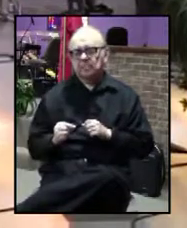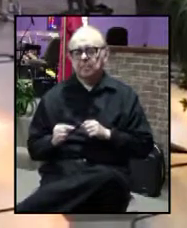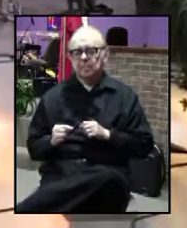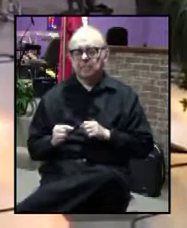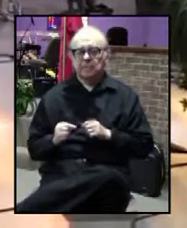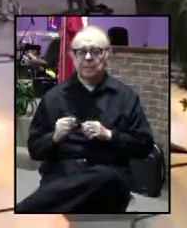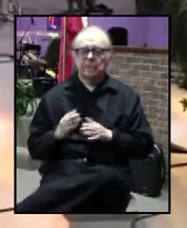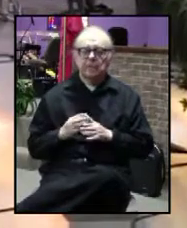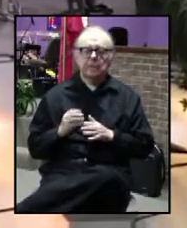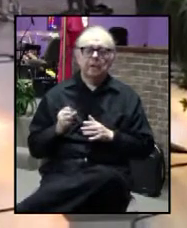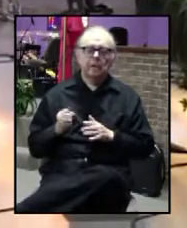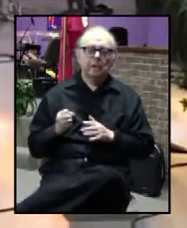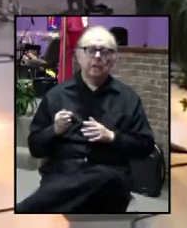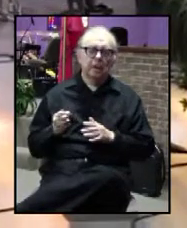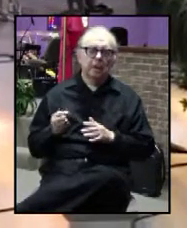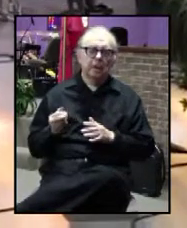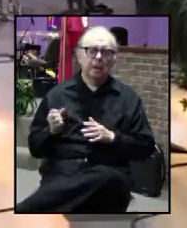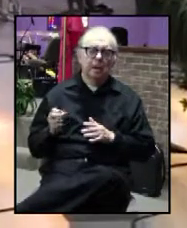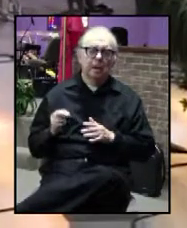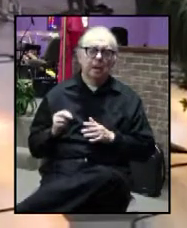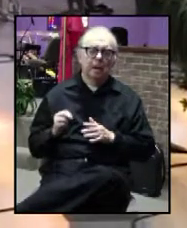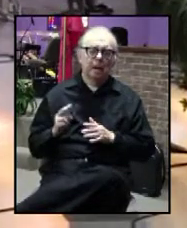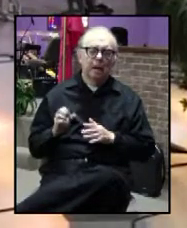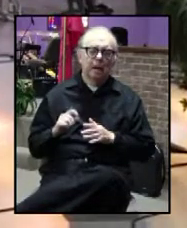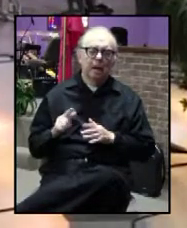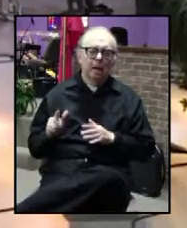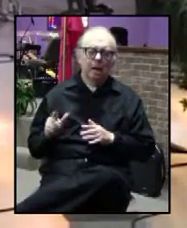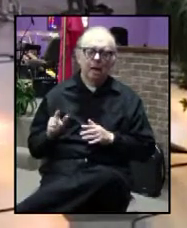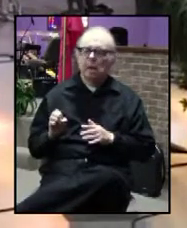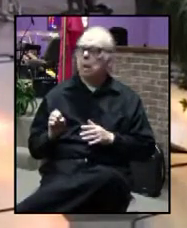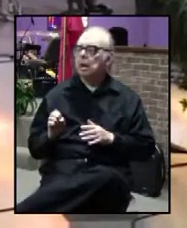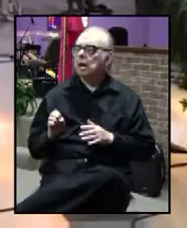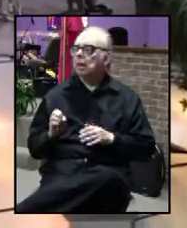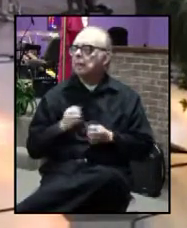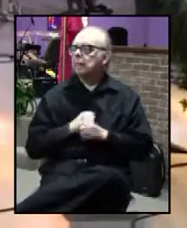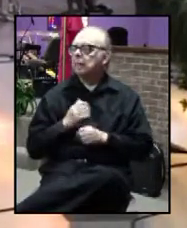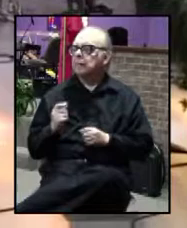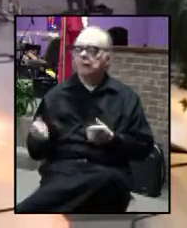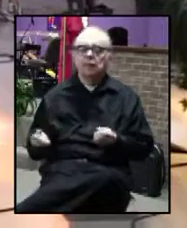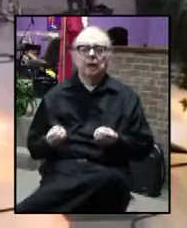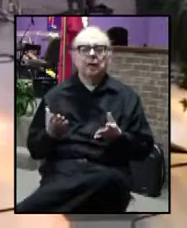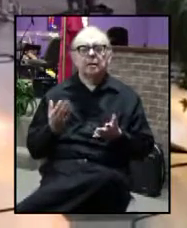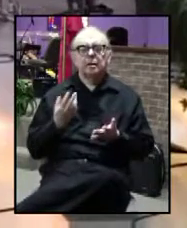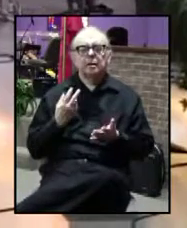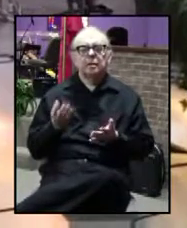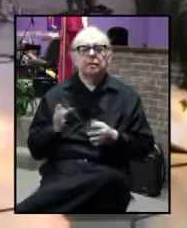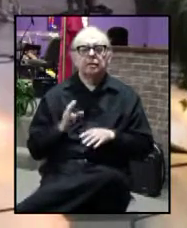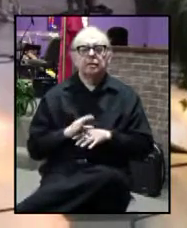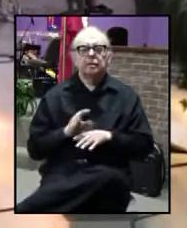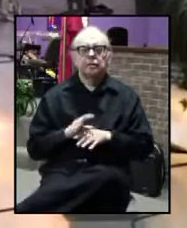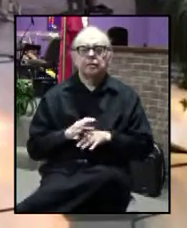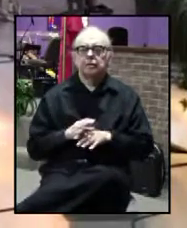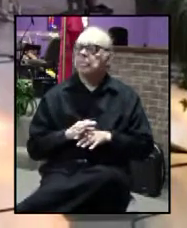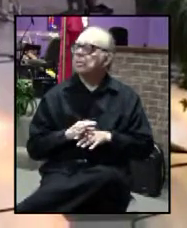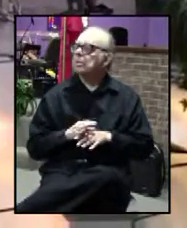one in Sharonville, one over by Loveland, and one over by Northgate. You look at how many churches there are in this region.